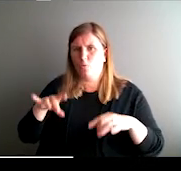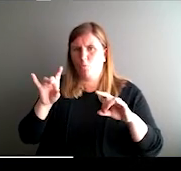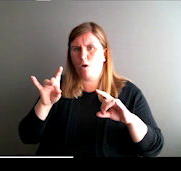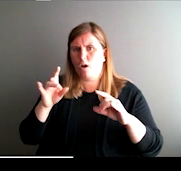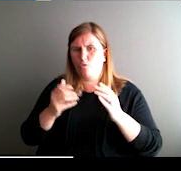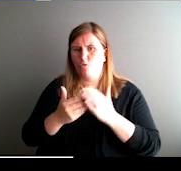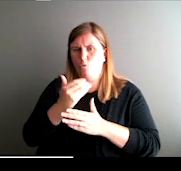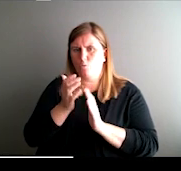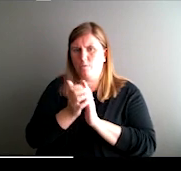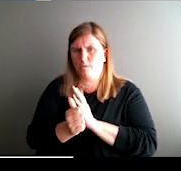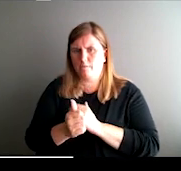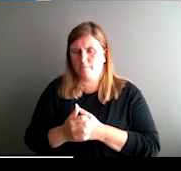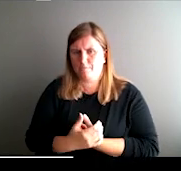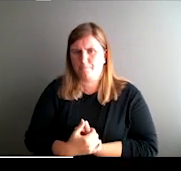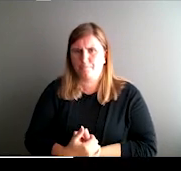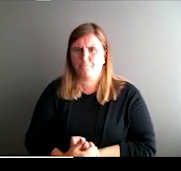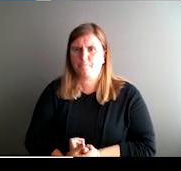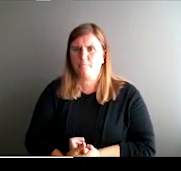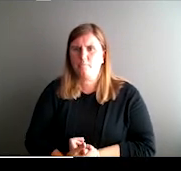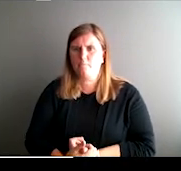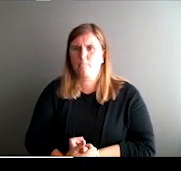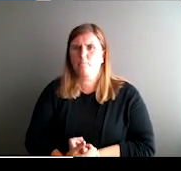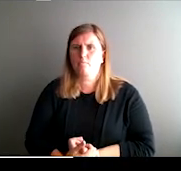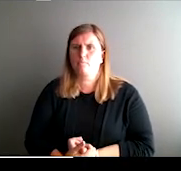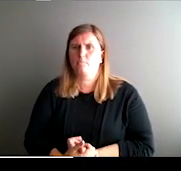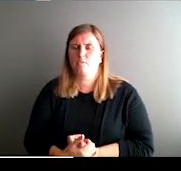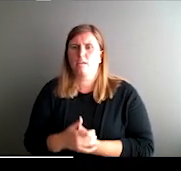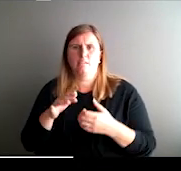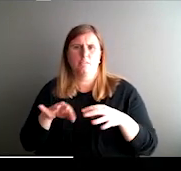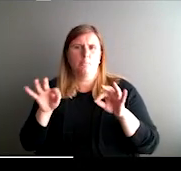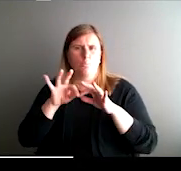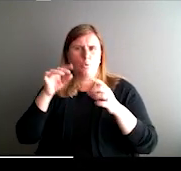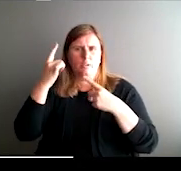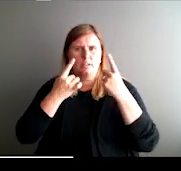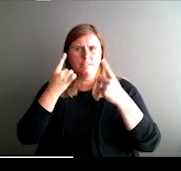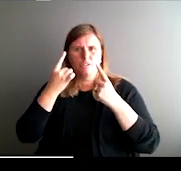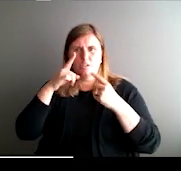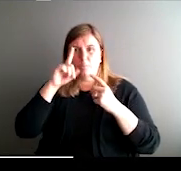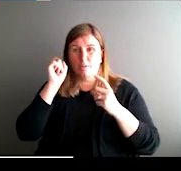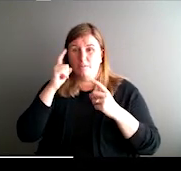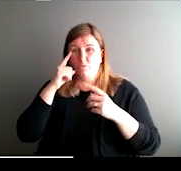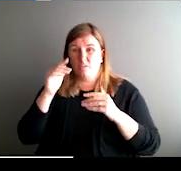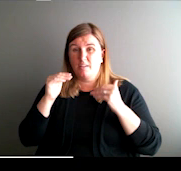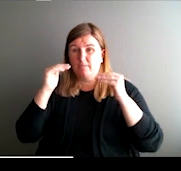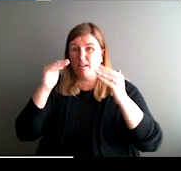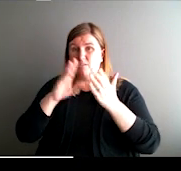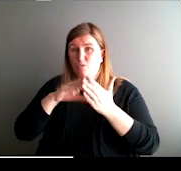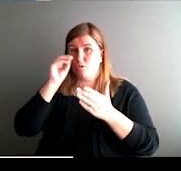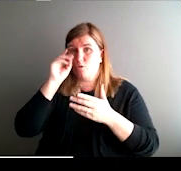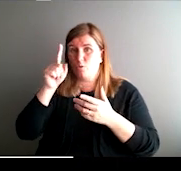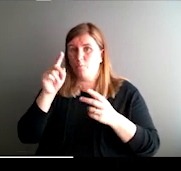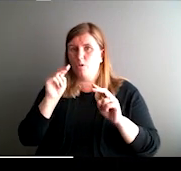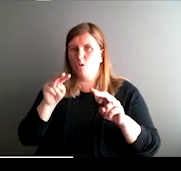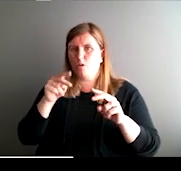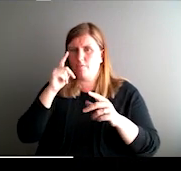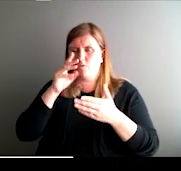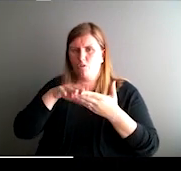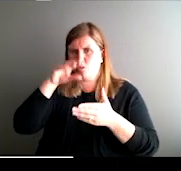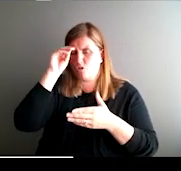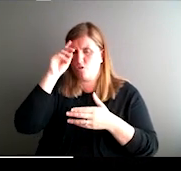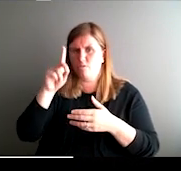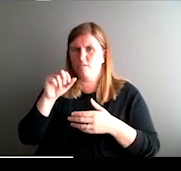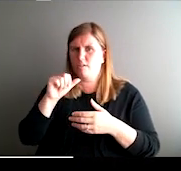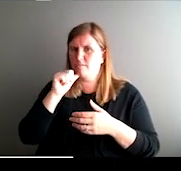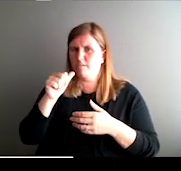new skill. And that's an important consideration, because for the advanced learner, you're going to be looking for a learner that